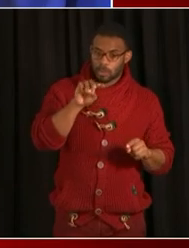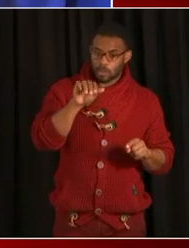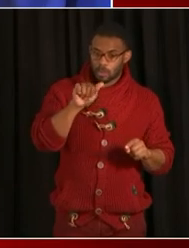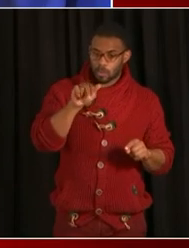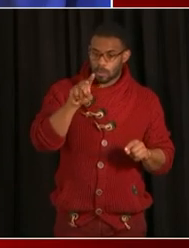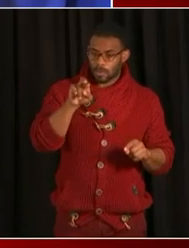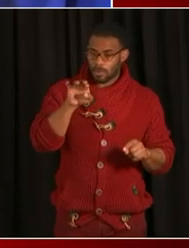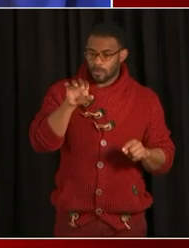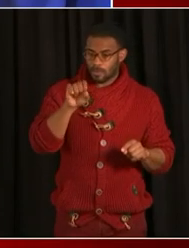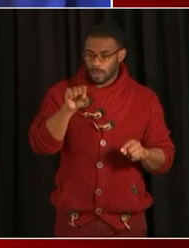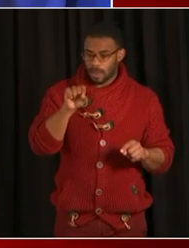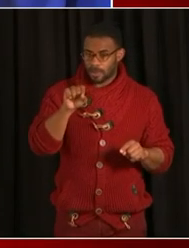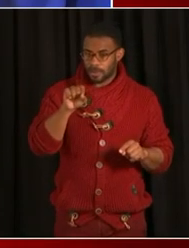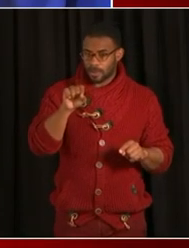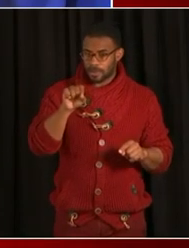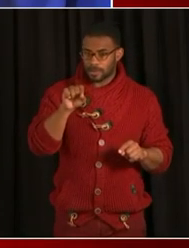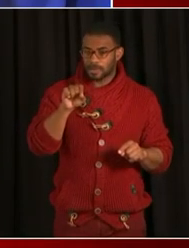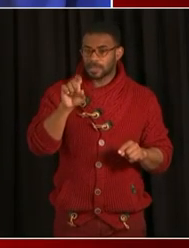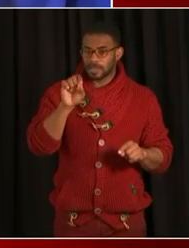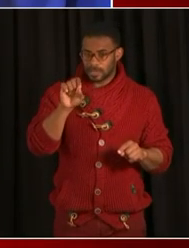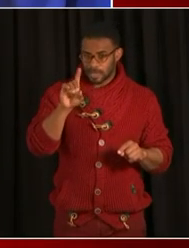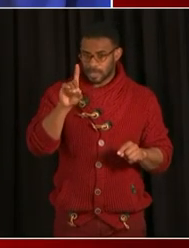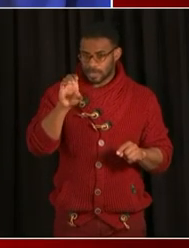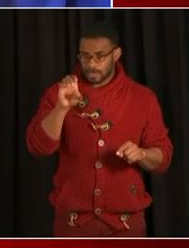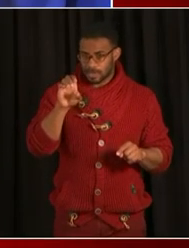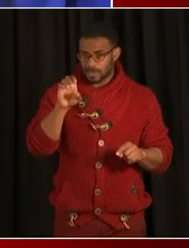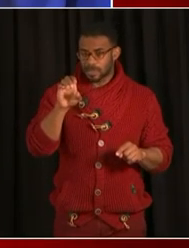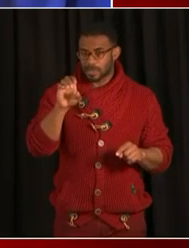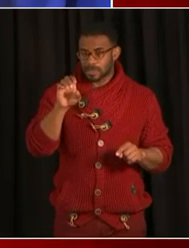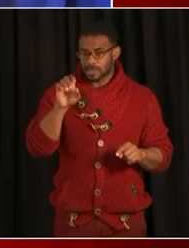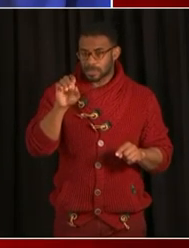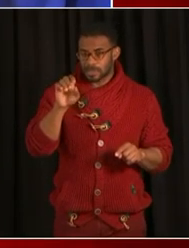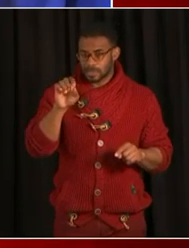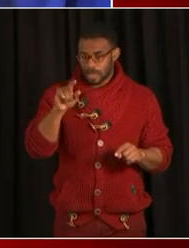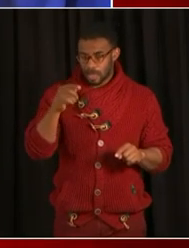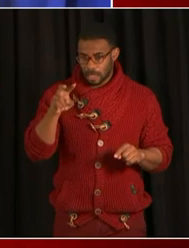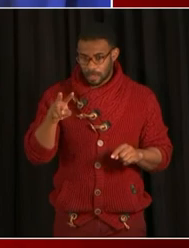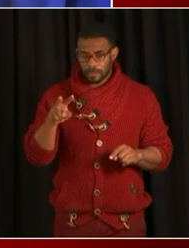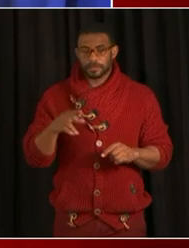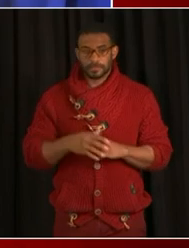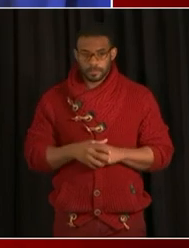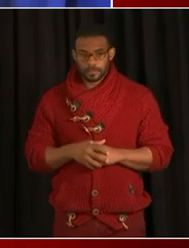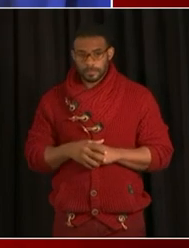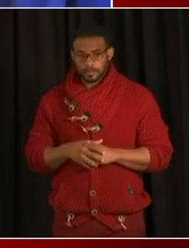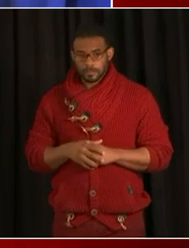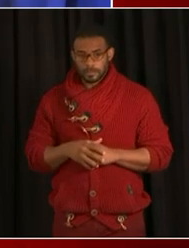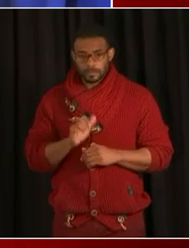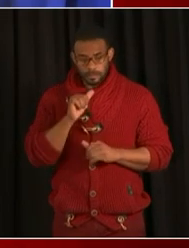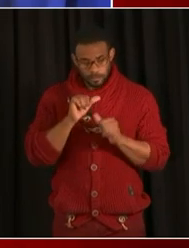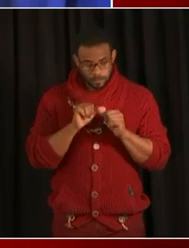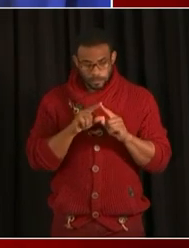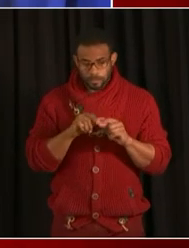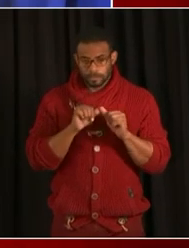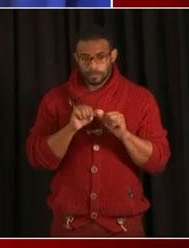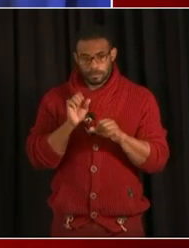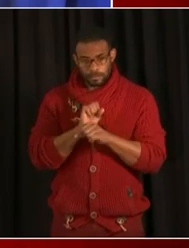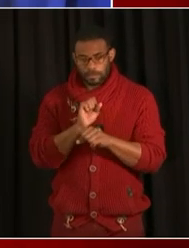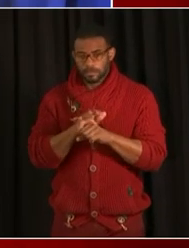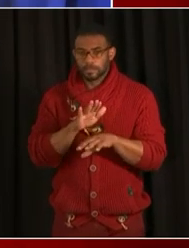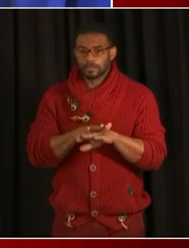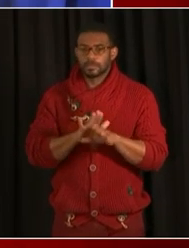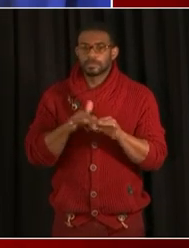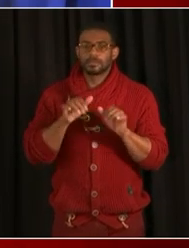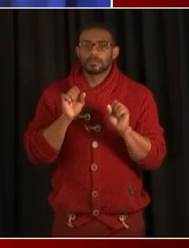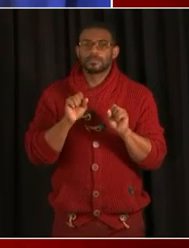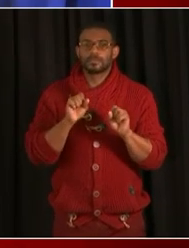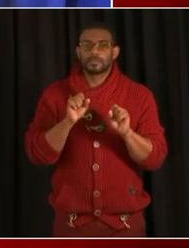coronavirus website for more information on information sessions and how to apply. The application is open. And we will continue to keep working on